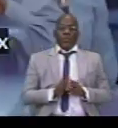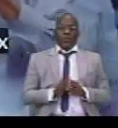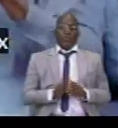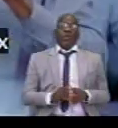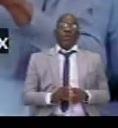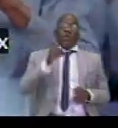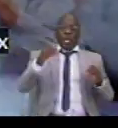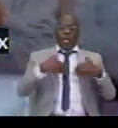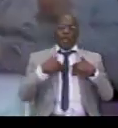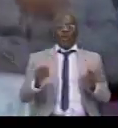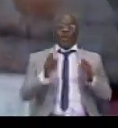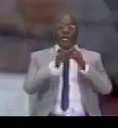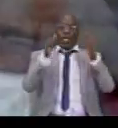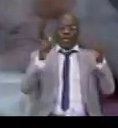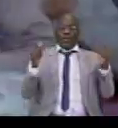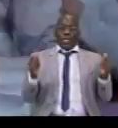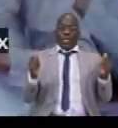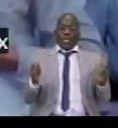great wonder.